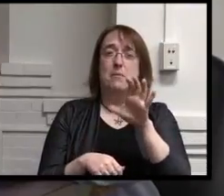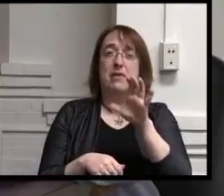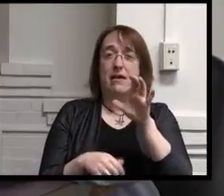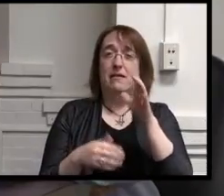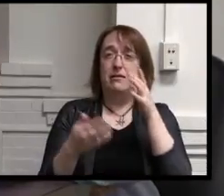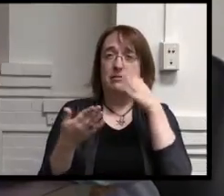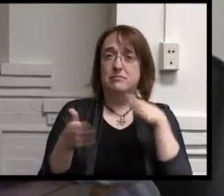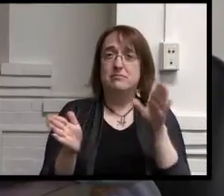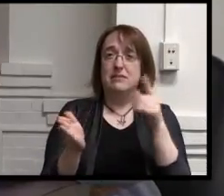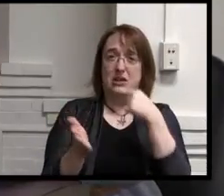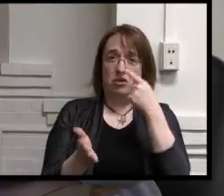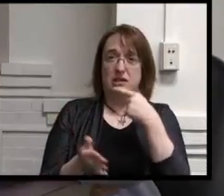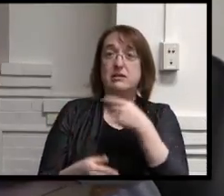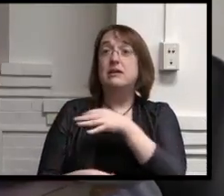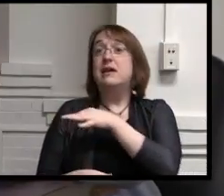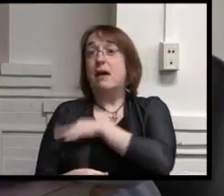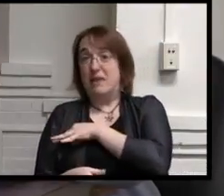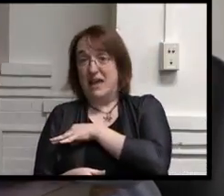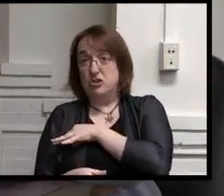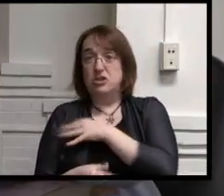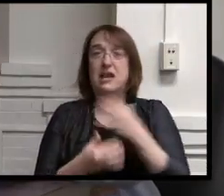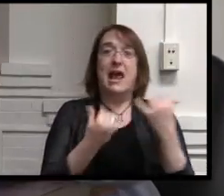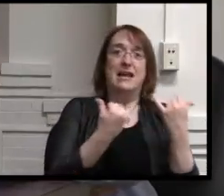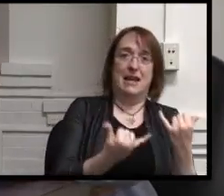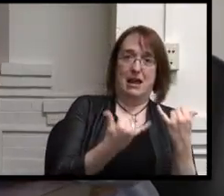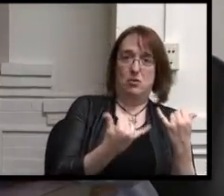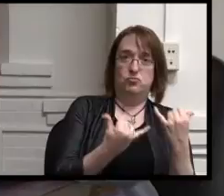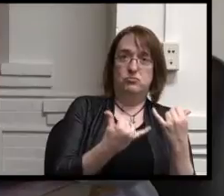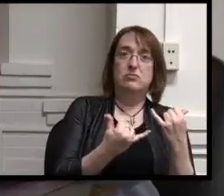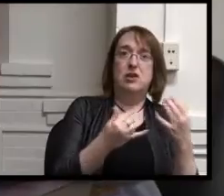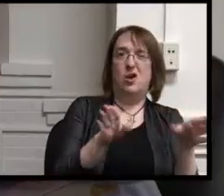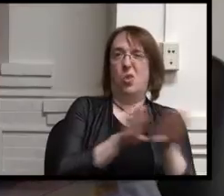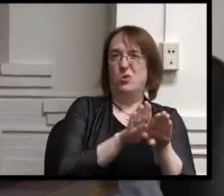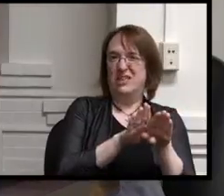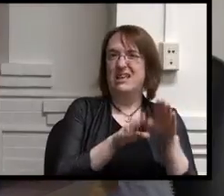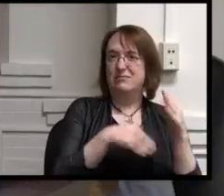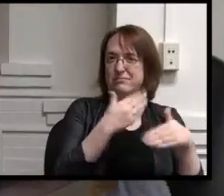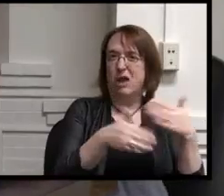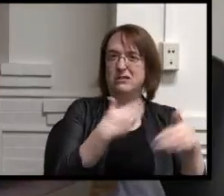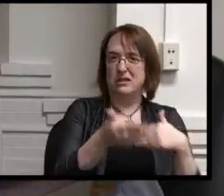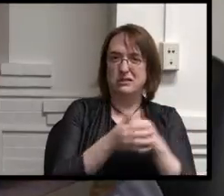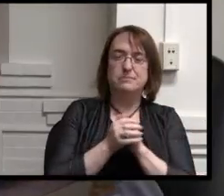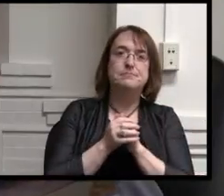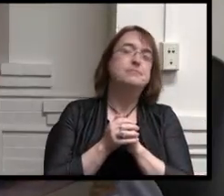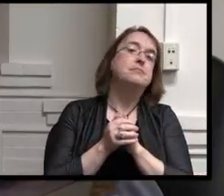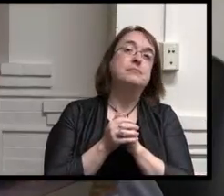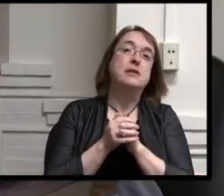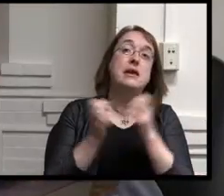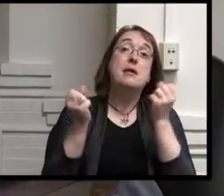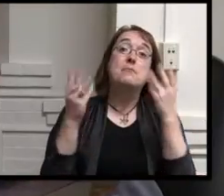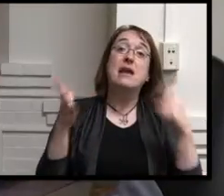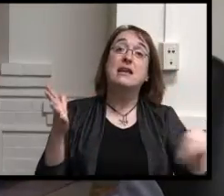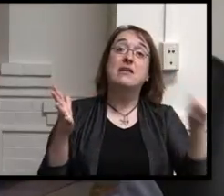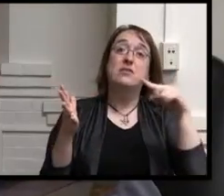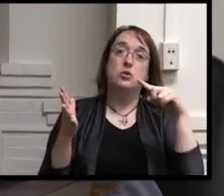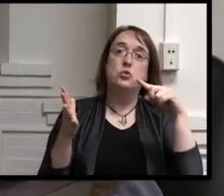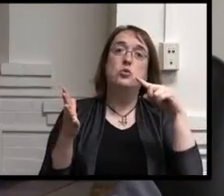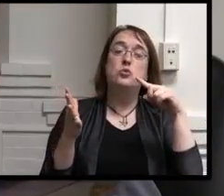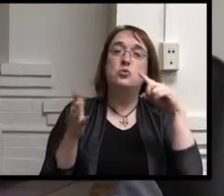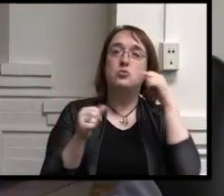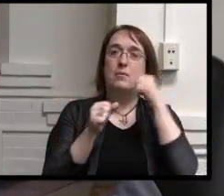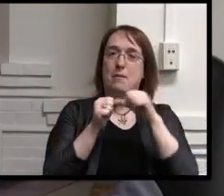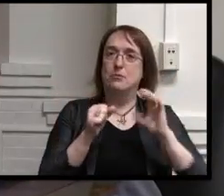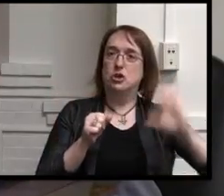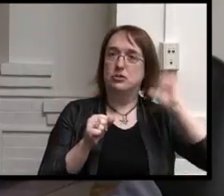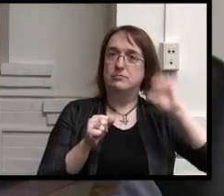being at the time of application, and the second being now at the closeout stage. As many of you will recall,